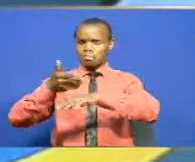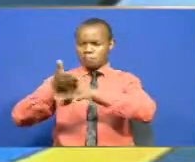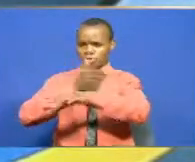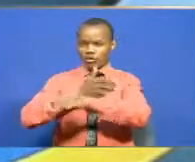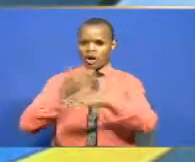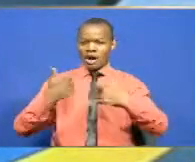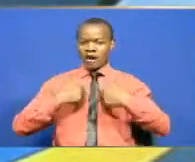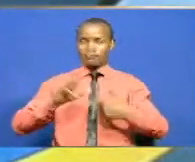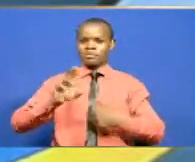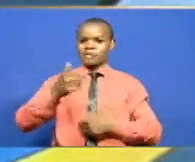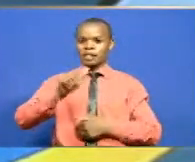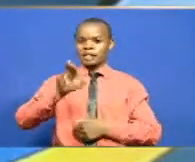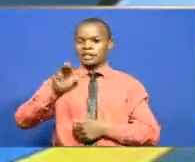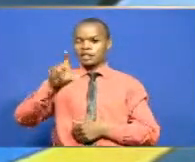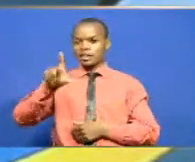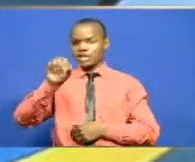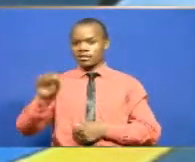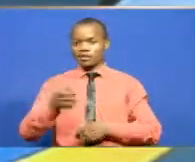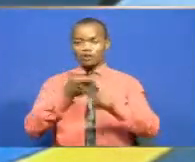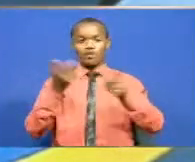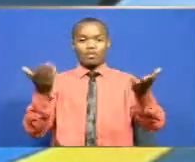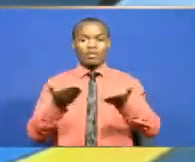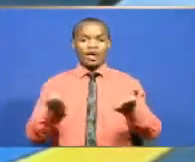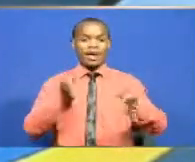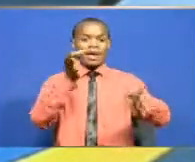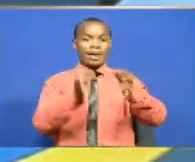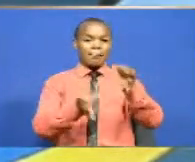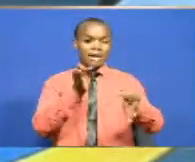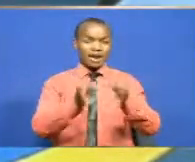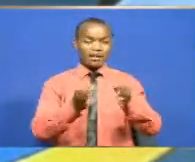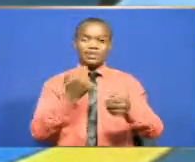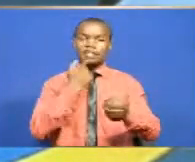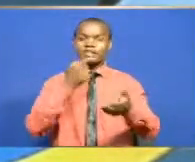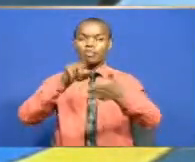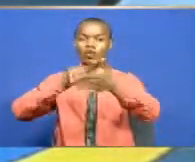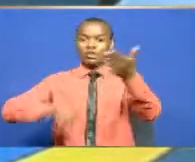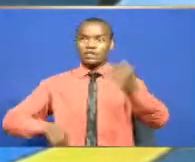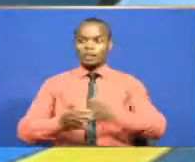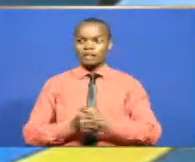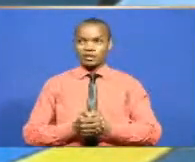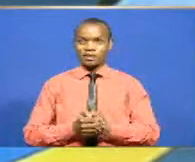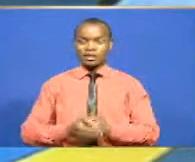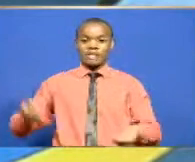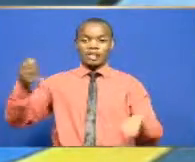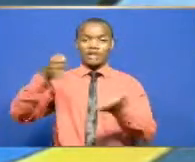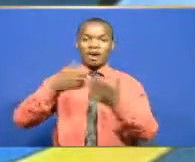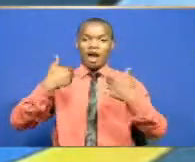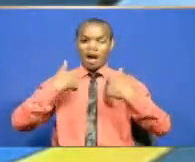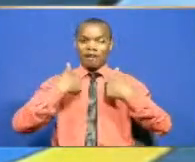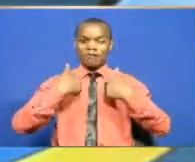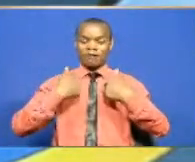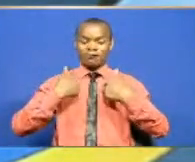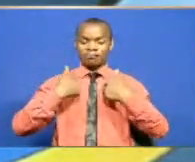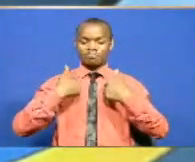Charles Osoro, watching from Embakasi. You're saying, Ndania Show, mark me present. Toxic